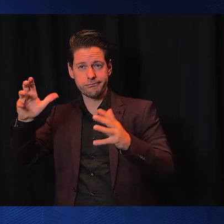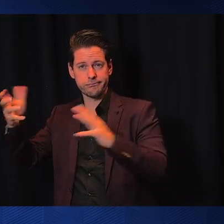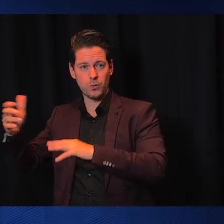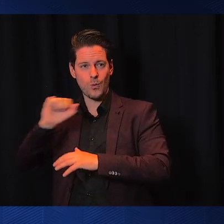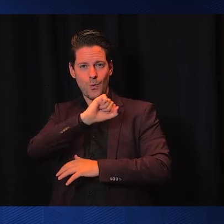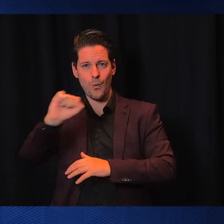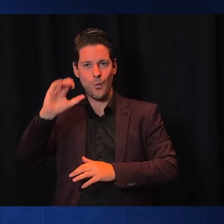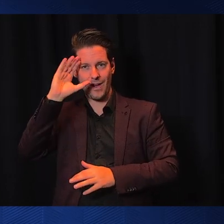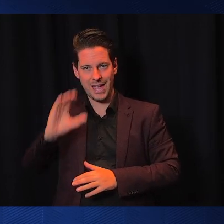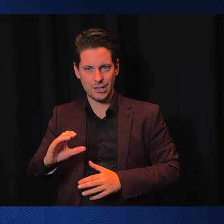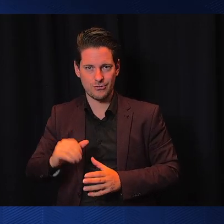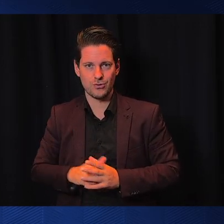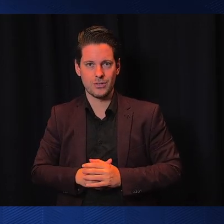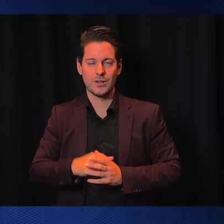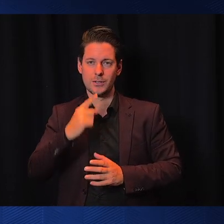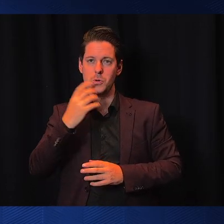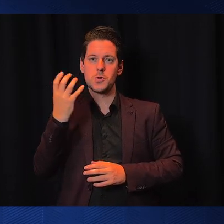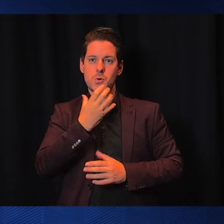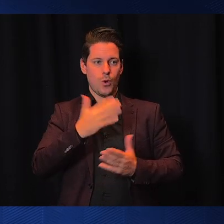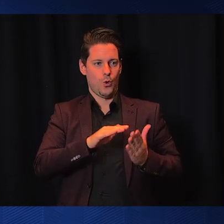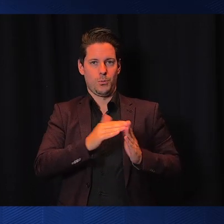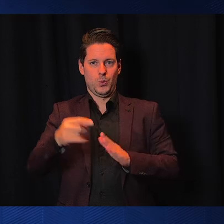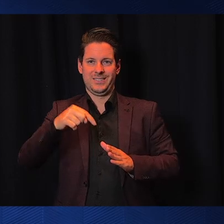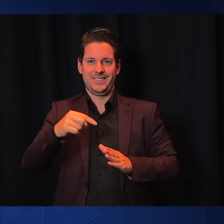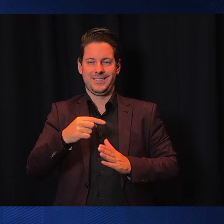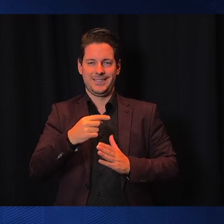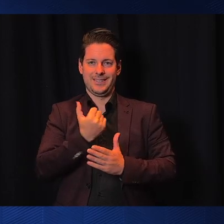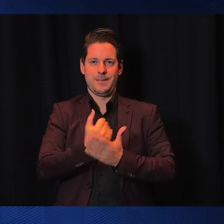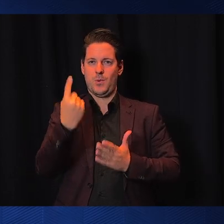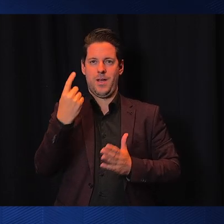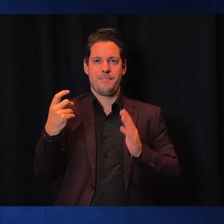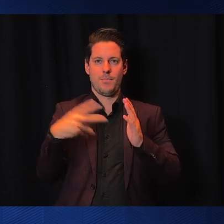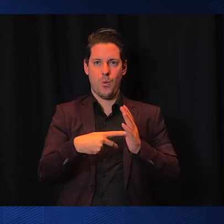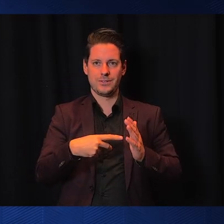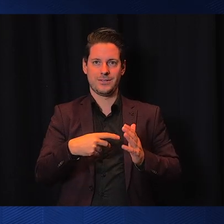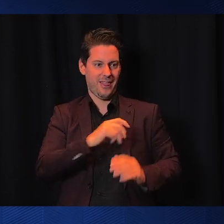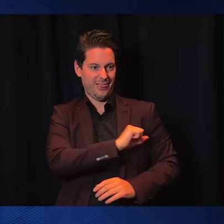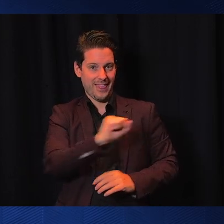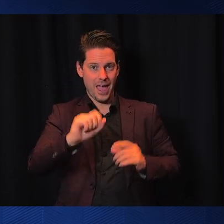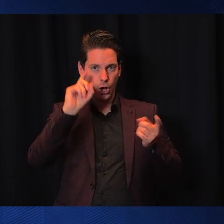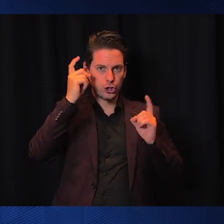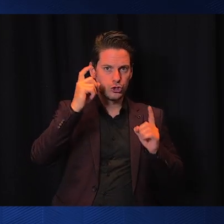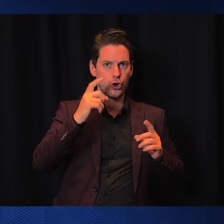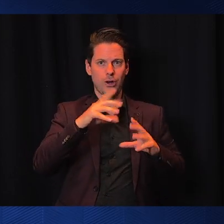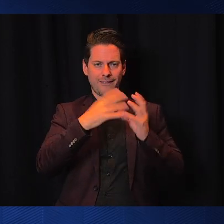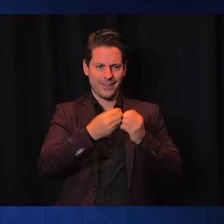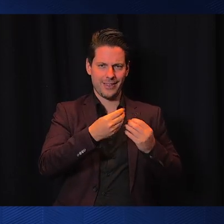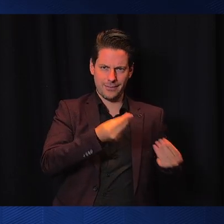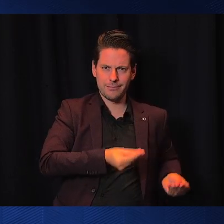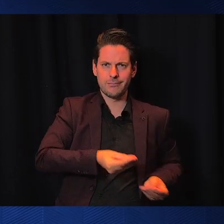the importance of community and elevating the local voice, what